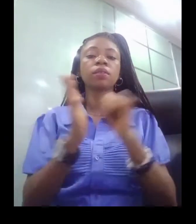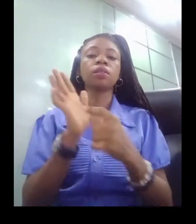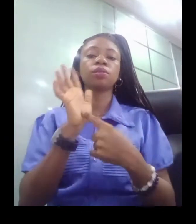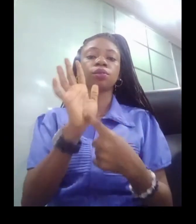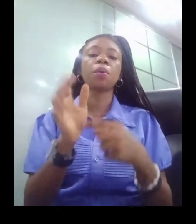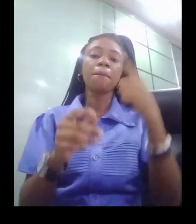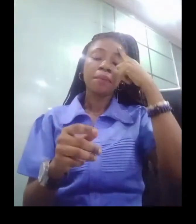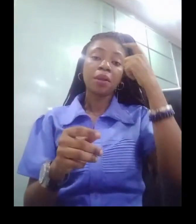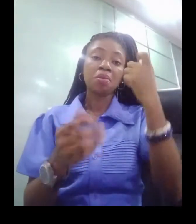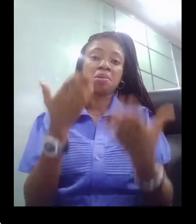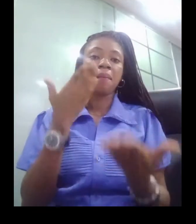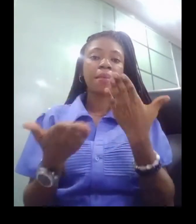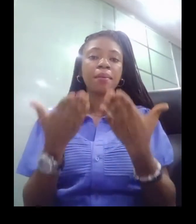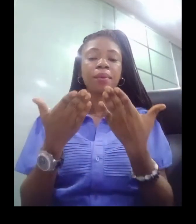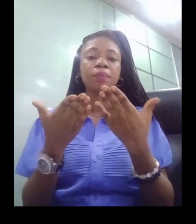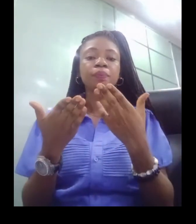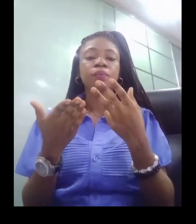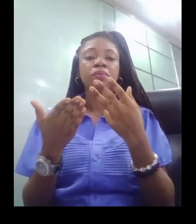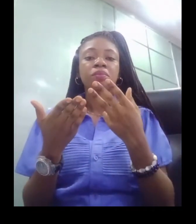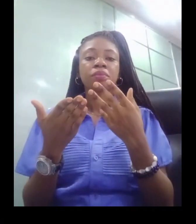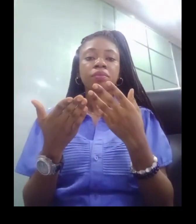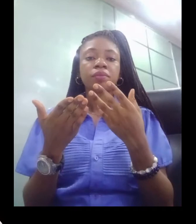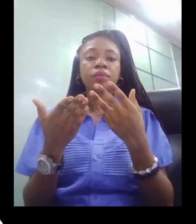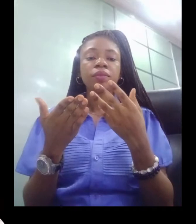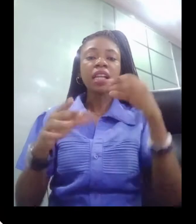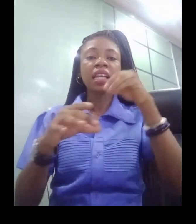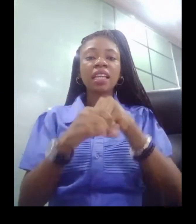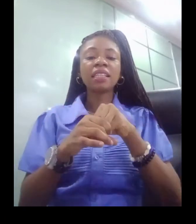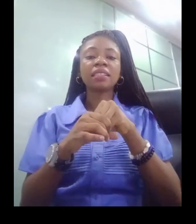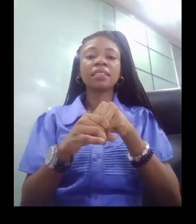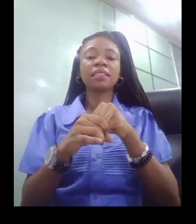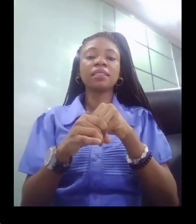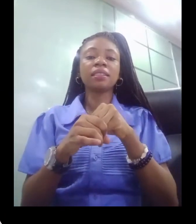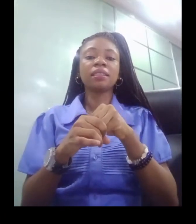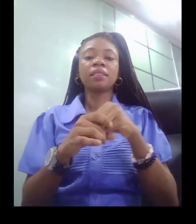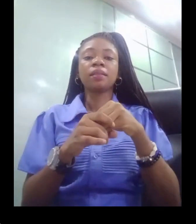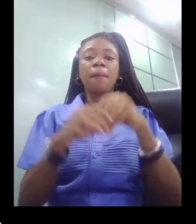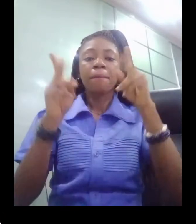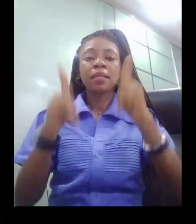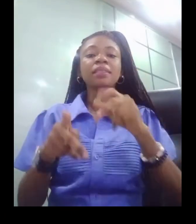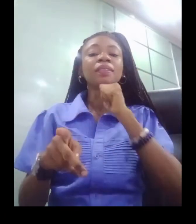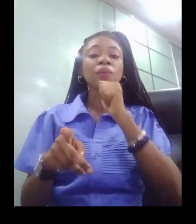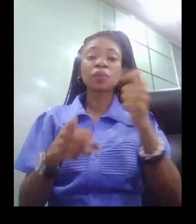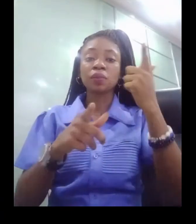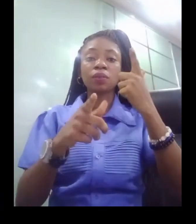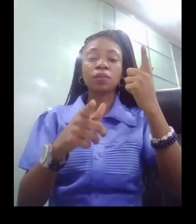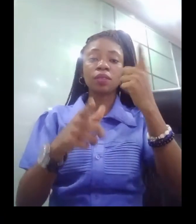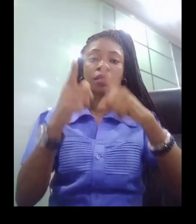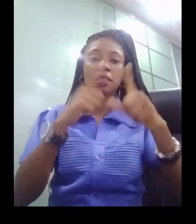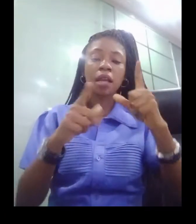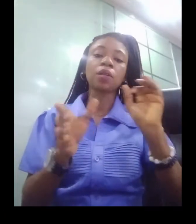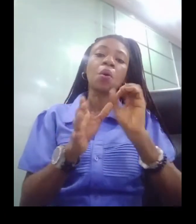been because of ordinarily, even a non-signer who possibly wears